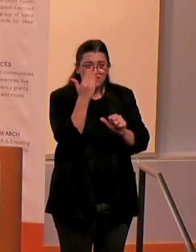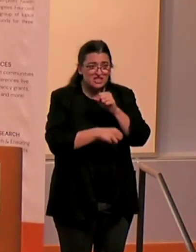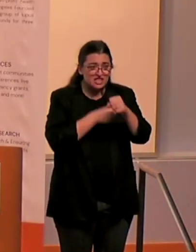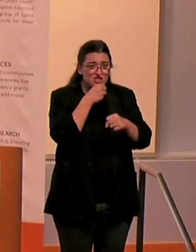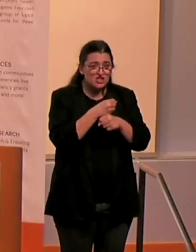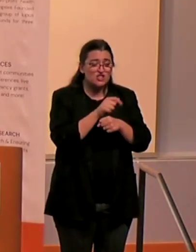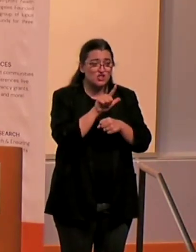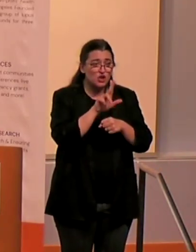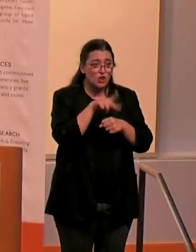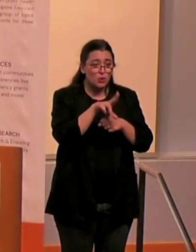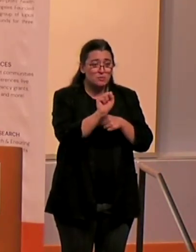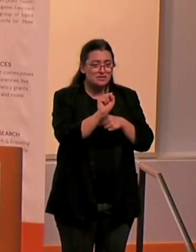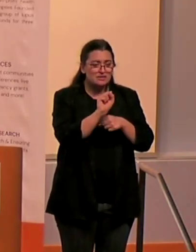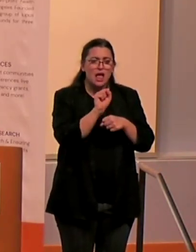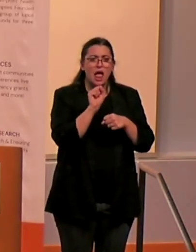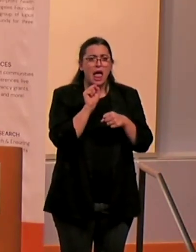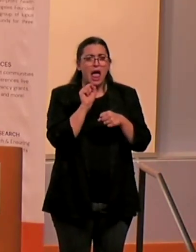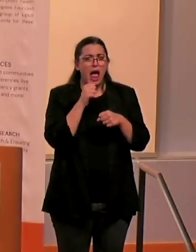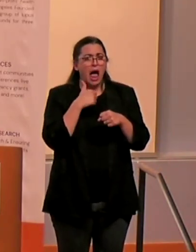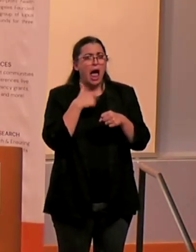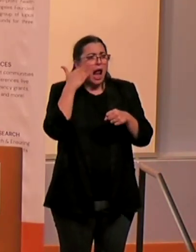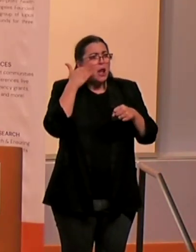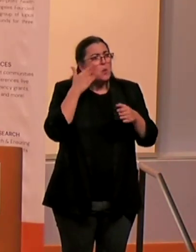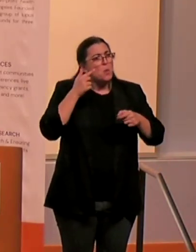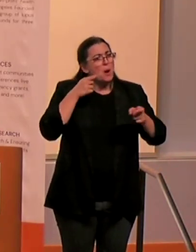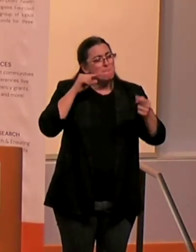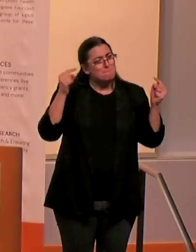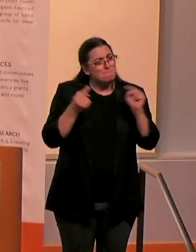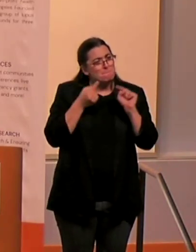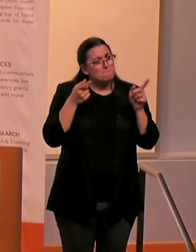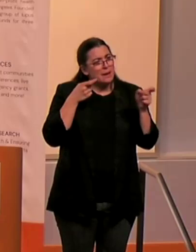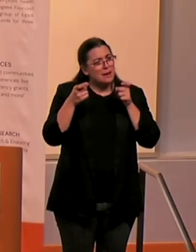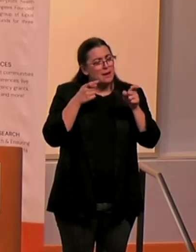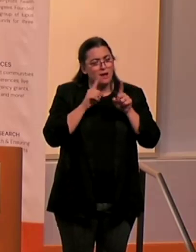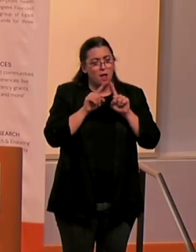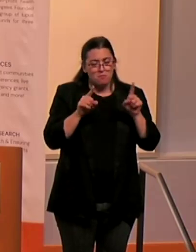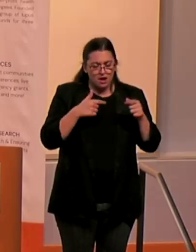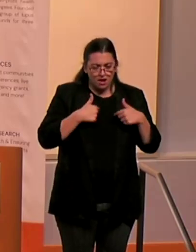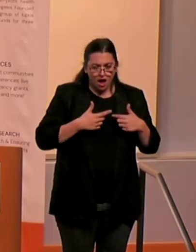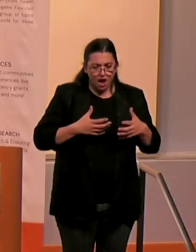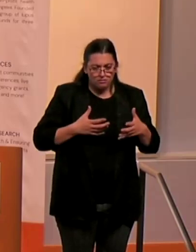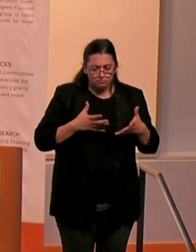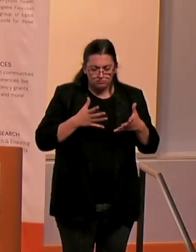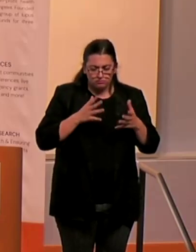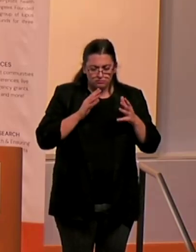how to navigate my pain, but this pain was completely different. And the doctor said, "You're fine. Your lupus is